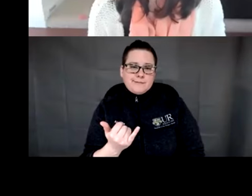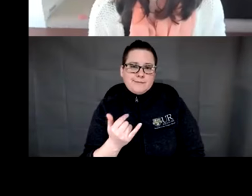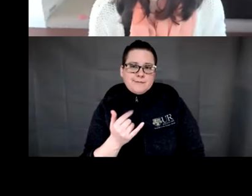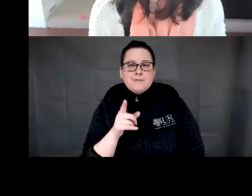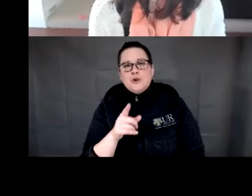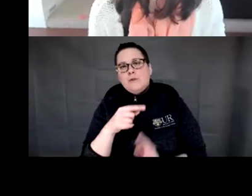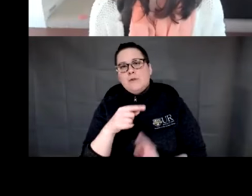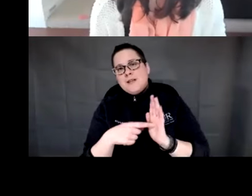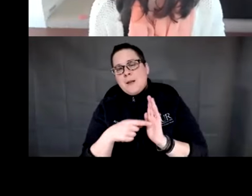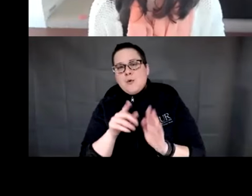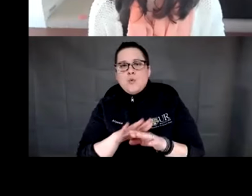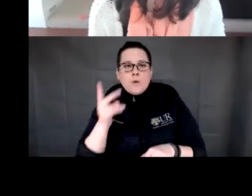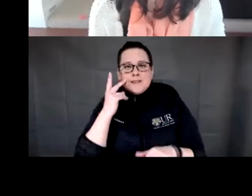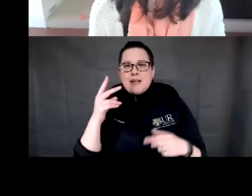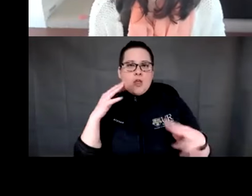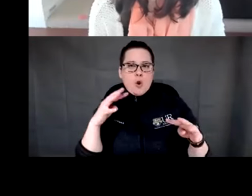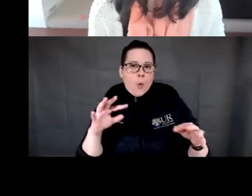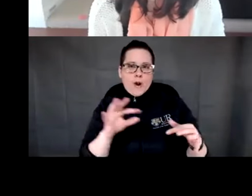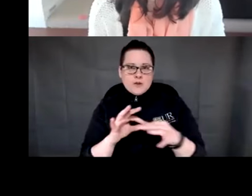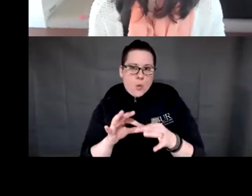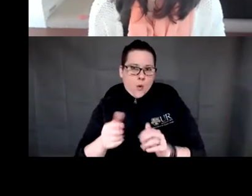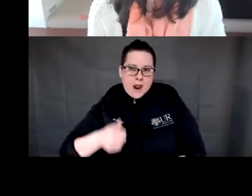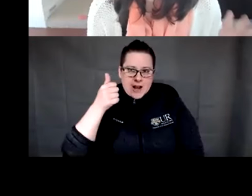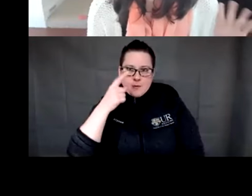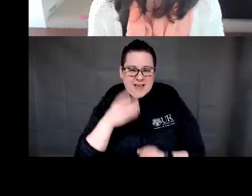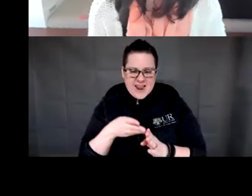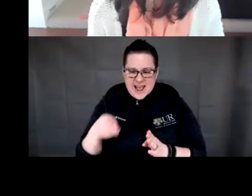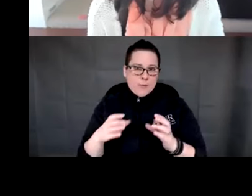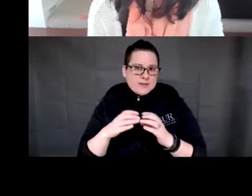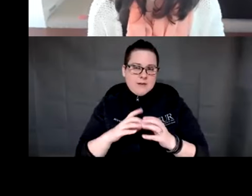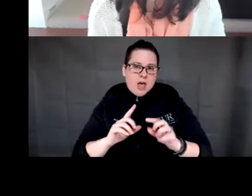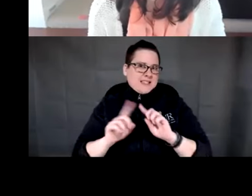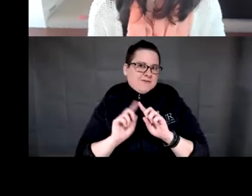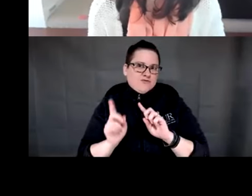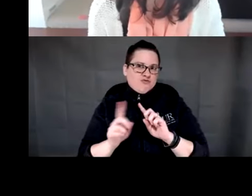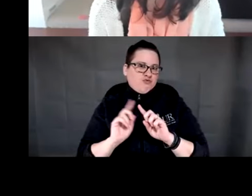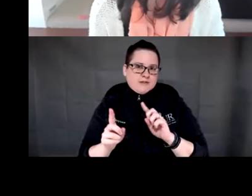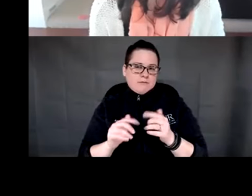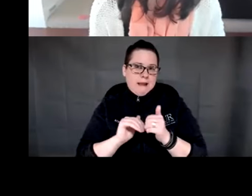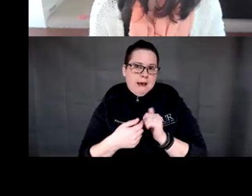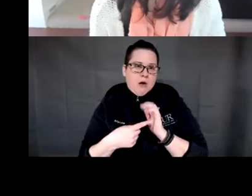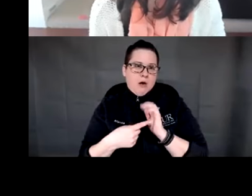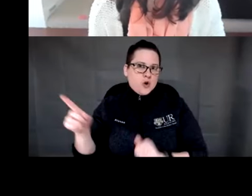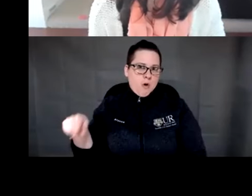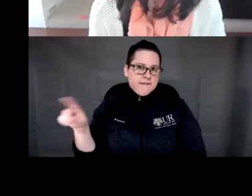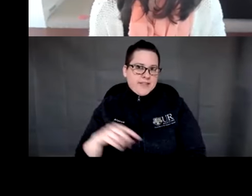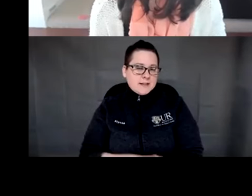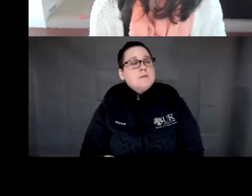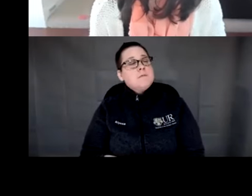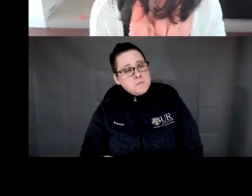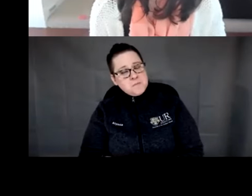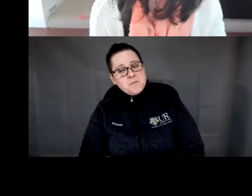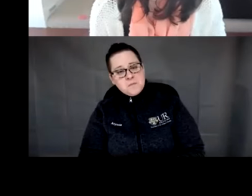for instance, see noise correlations that are through the roof, because neighboring cells can be very different in the extent to which they reflect these parameters. Sure.